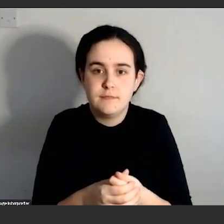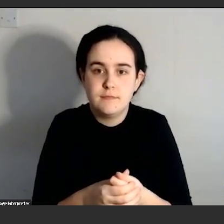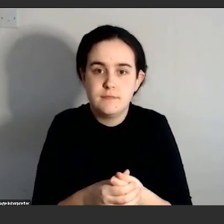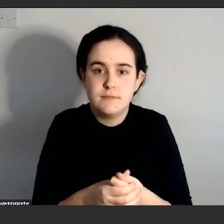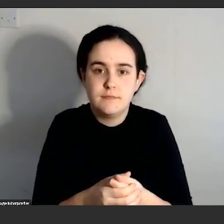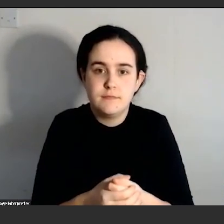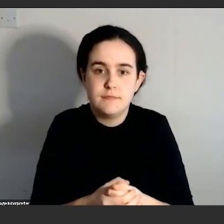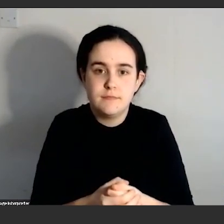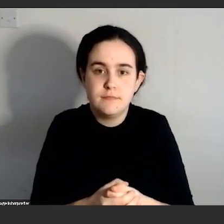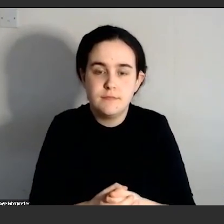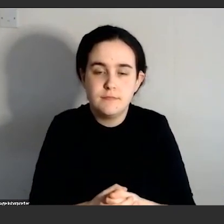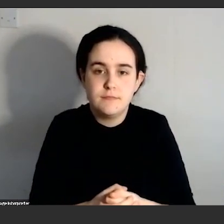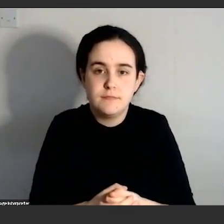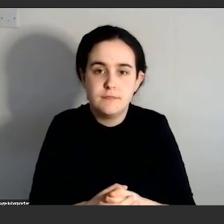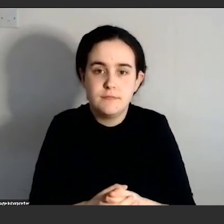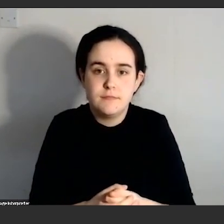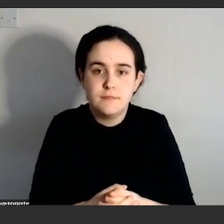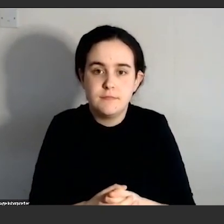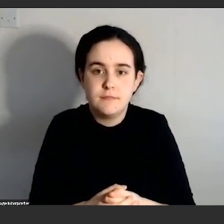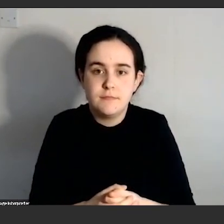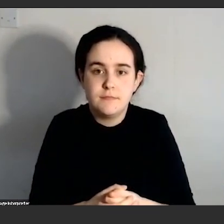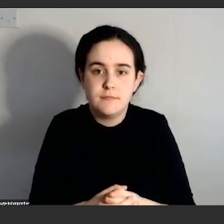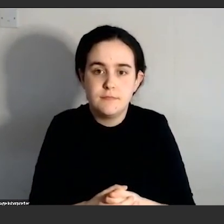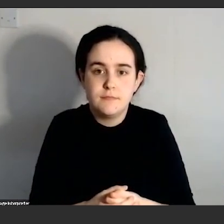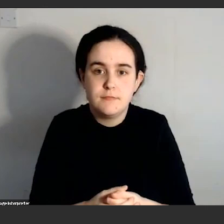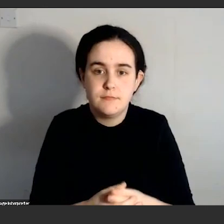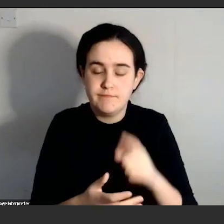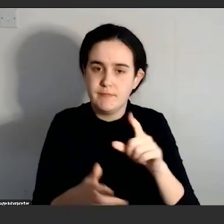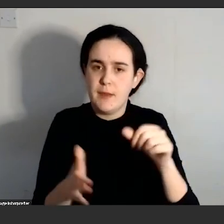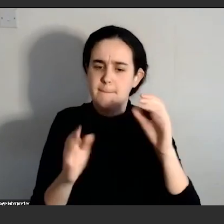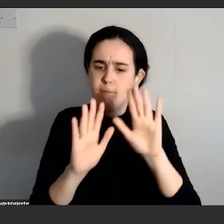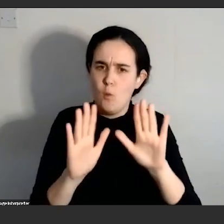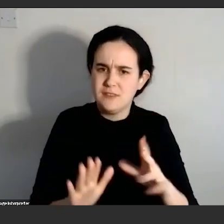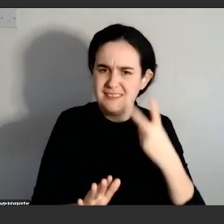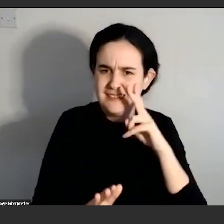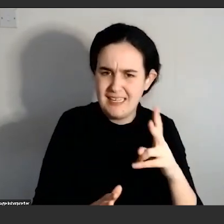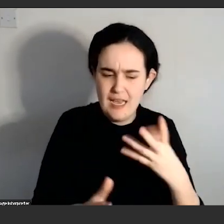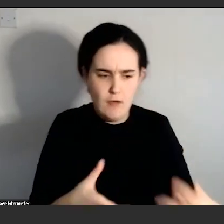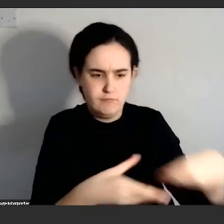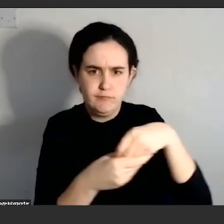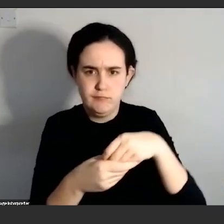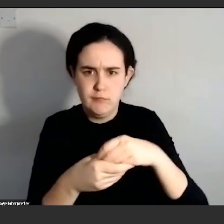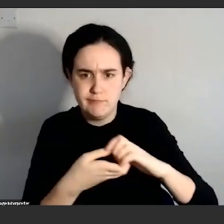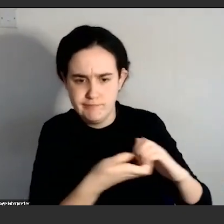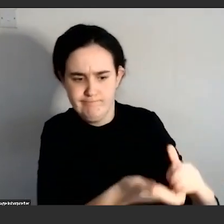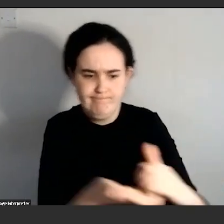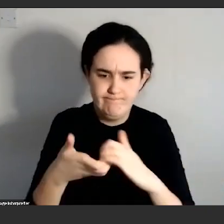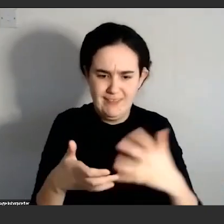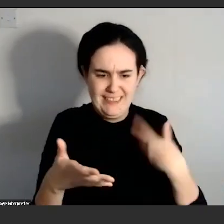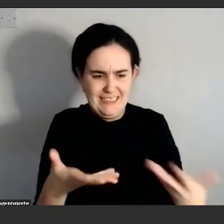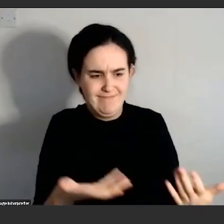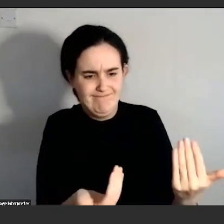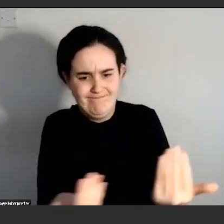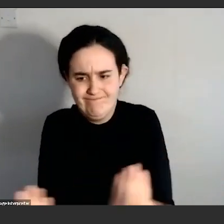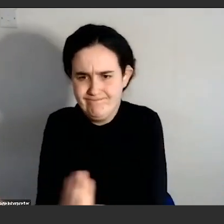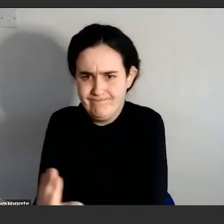inseparable. As is often said, never waste a crisis. And as part of our COVID response, our program,